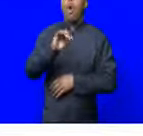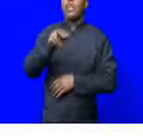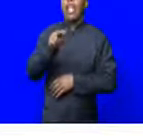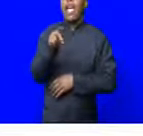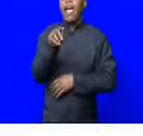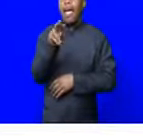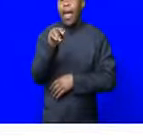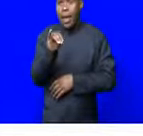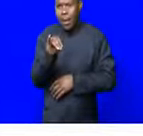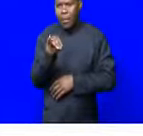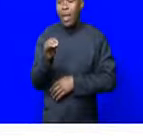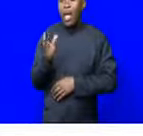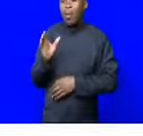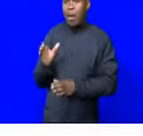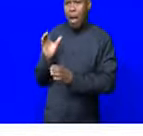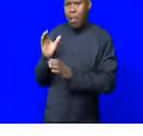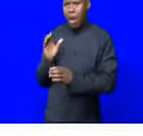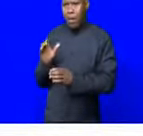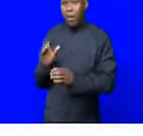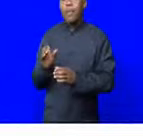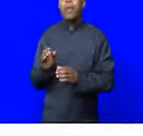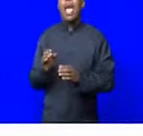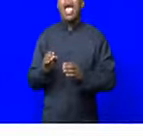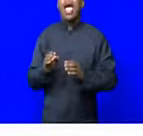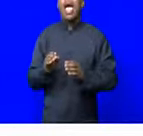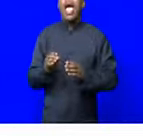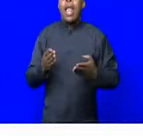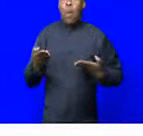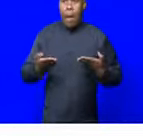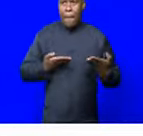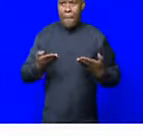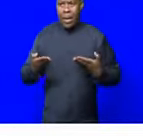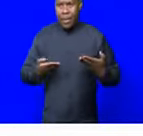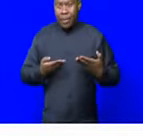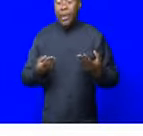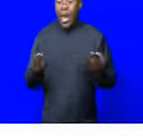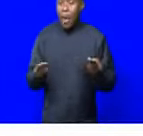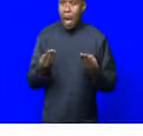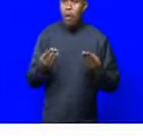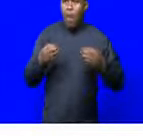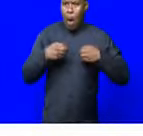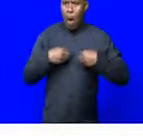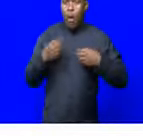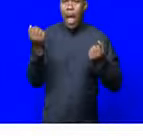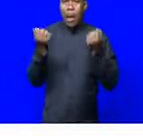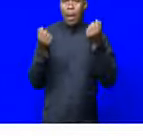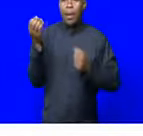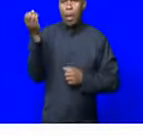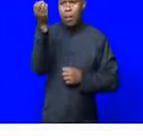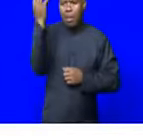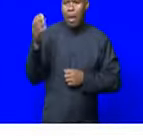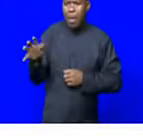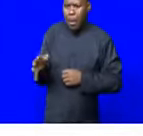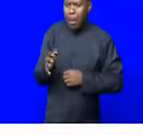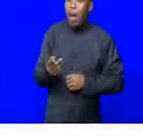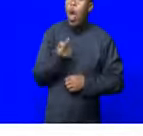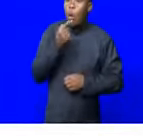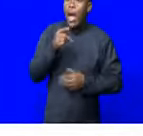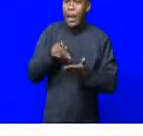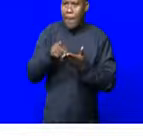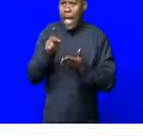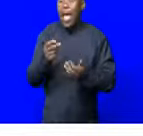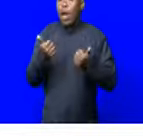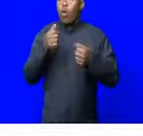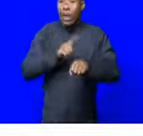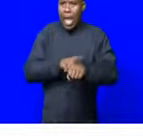Bed. Private sector owners say if paid on time, they could improve their service delivery to farmers. Ghanaian legend